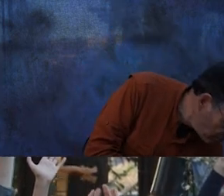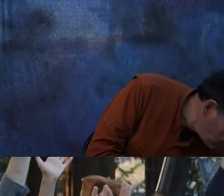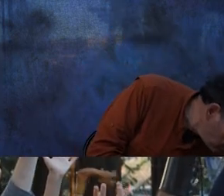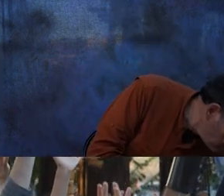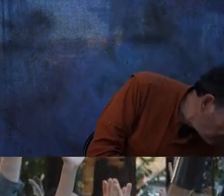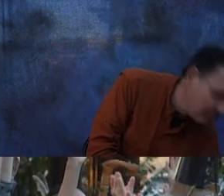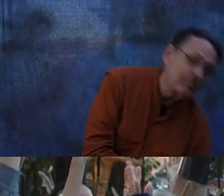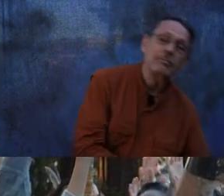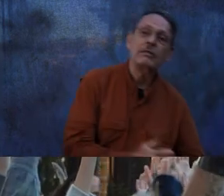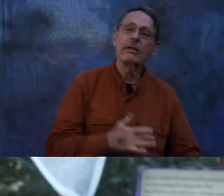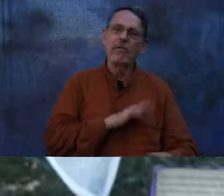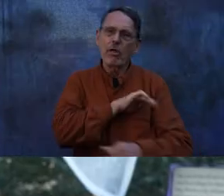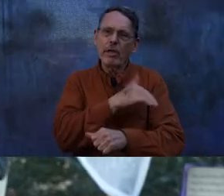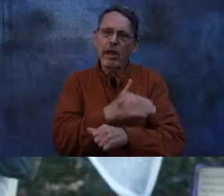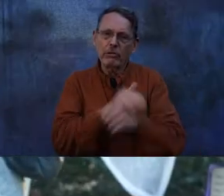spreading out.